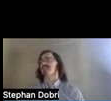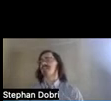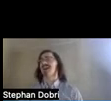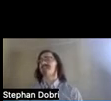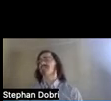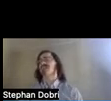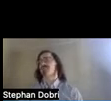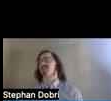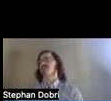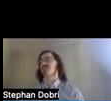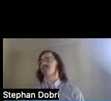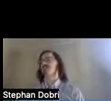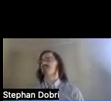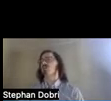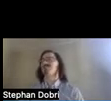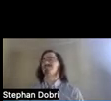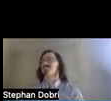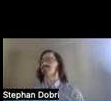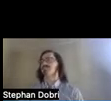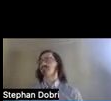understand. Didn't phrase questions well,